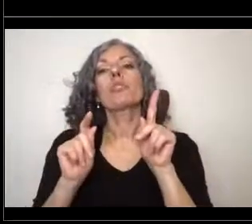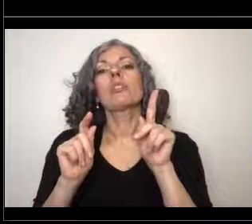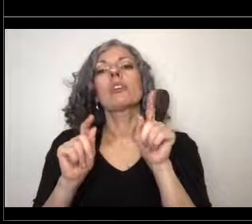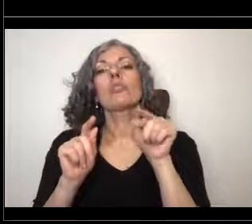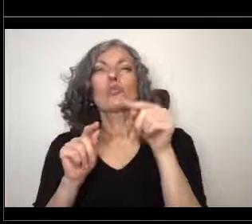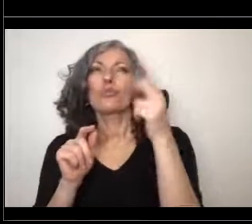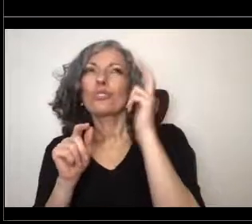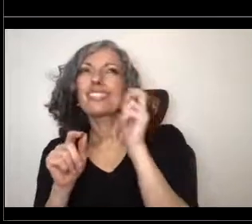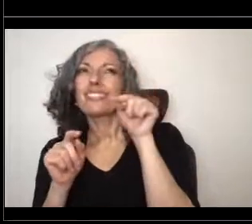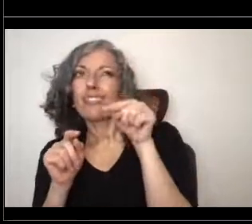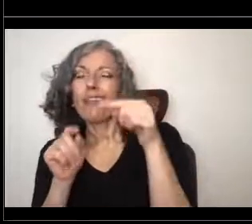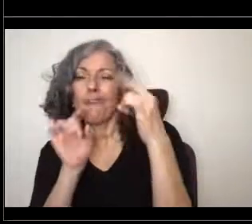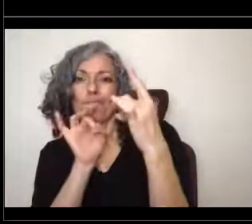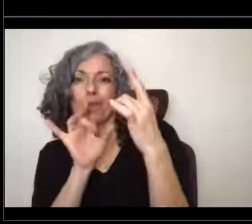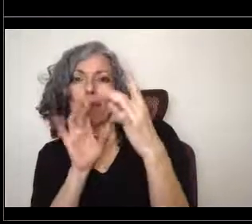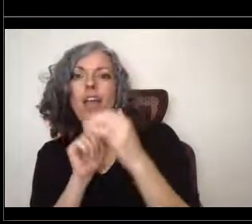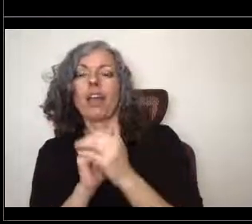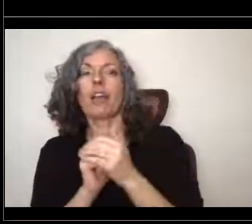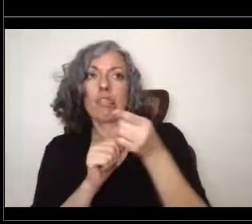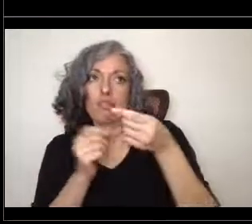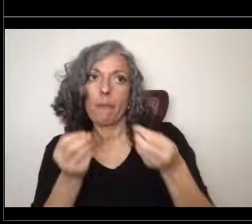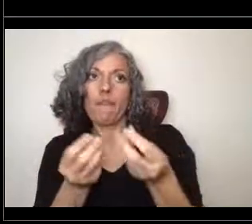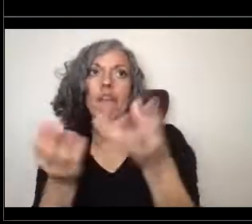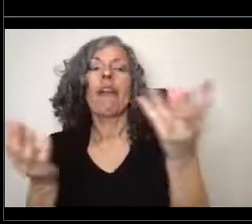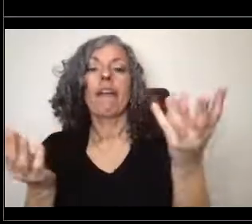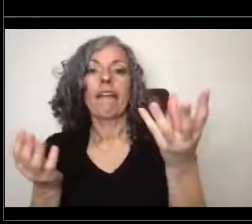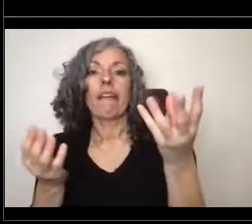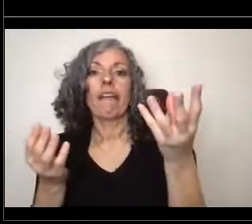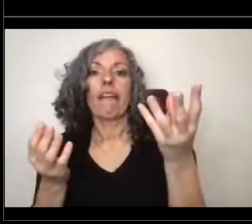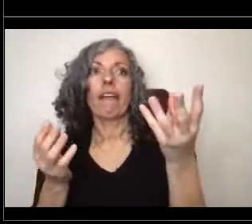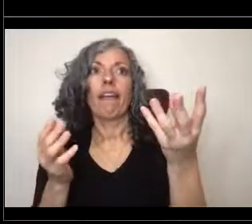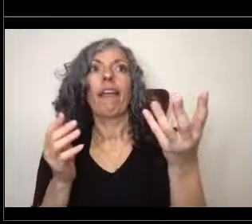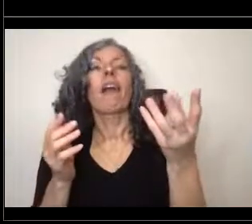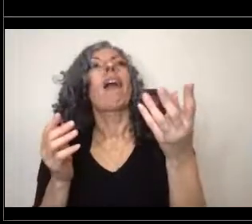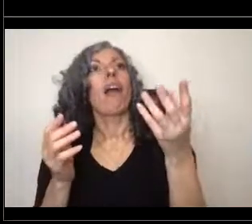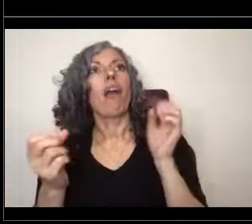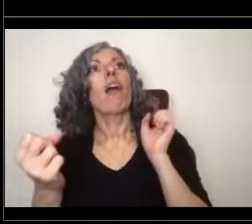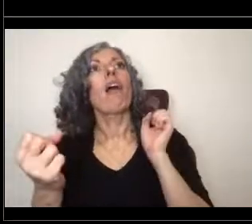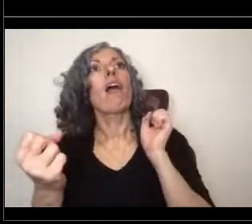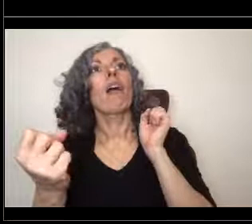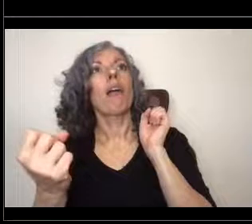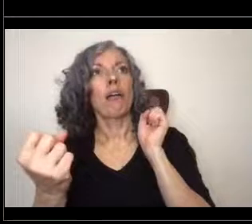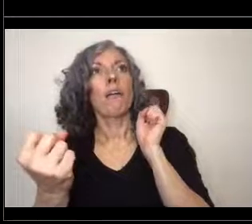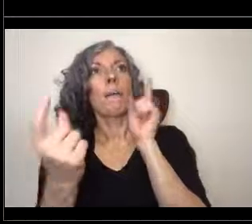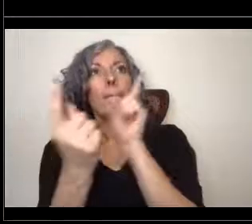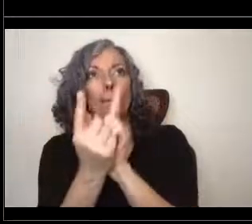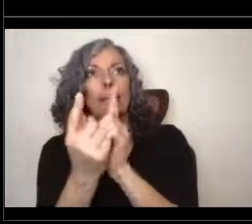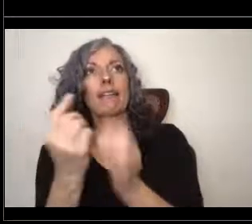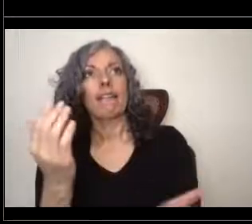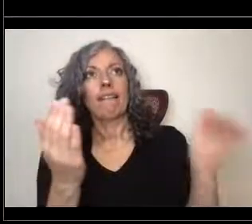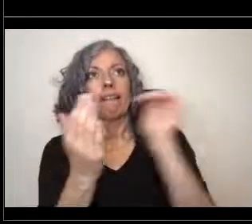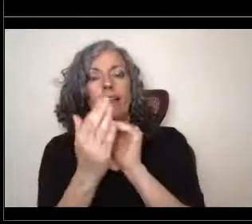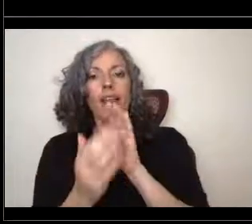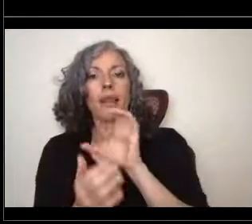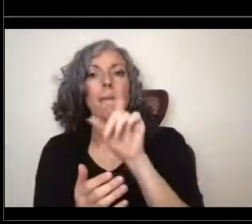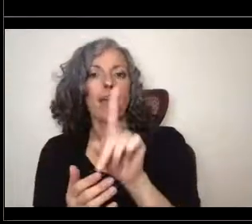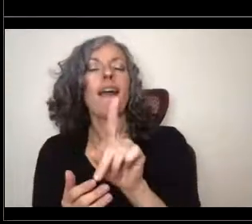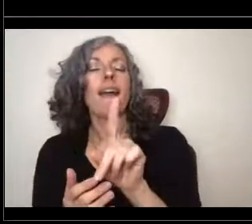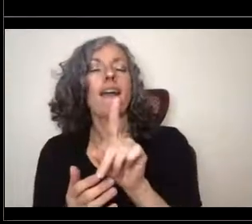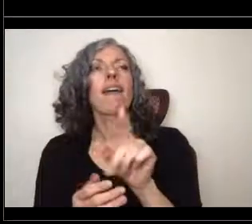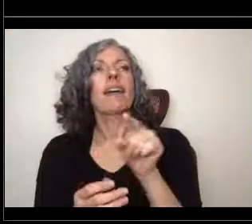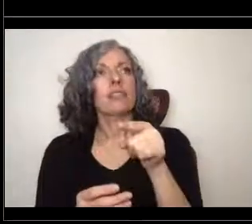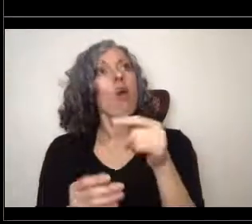provided and circle back with them to say, this is what we were able to accommodate. Maybe there are some things